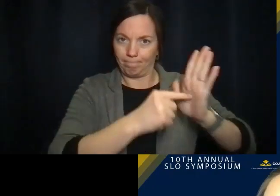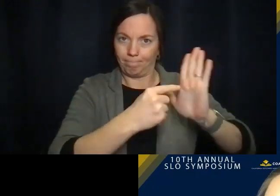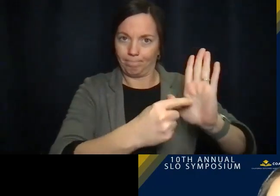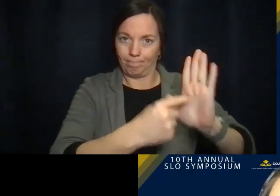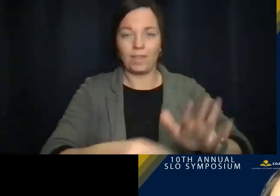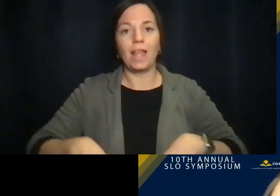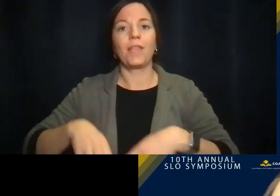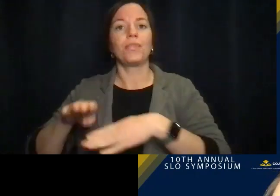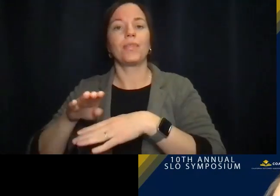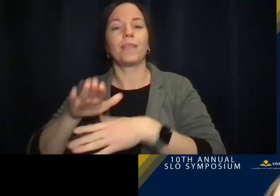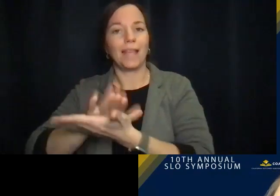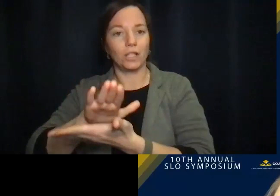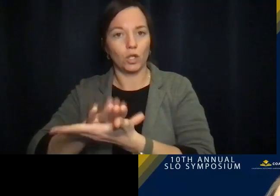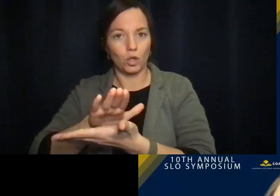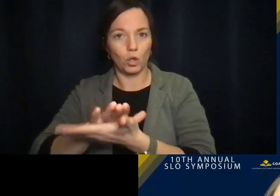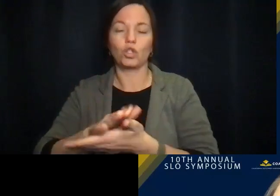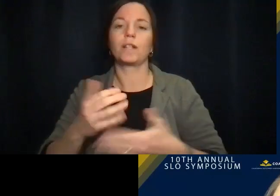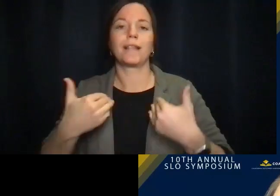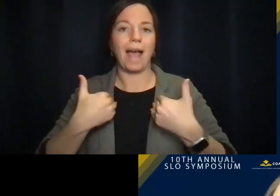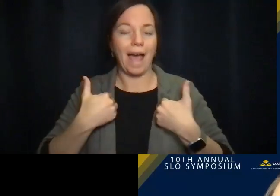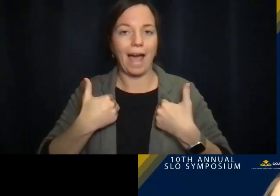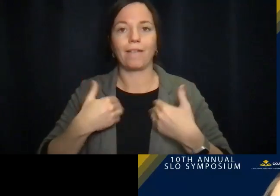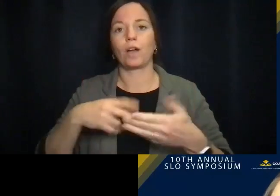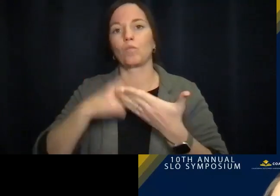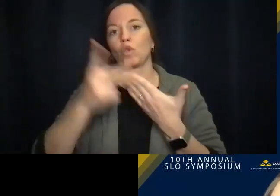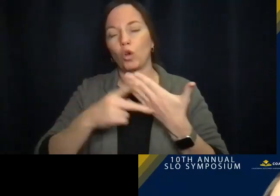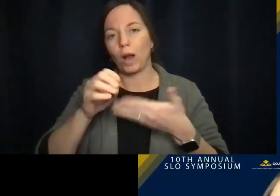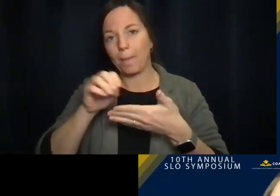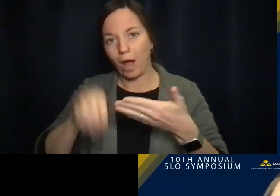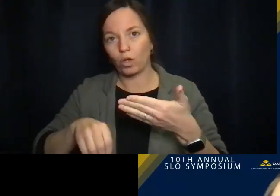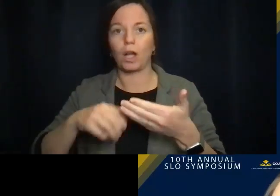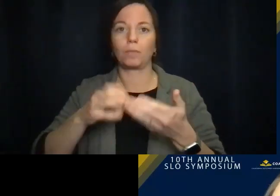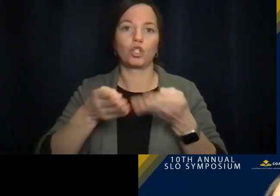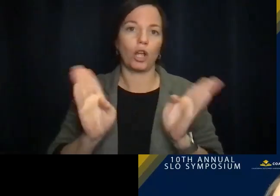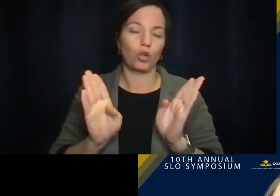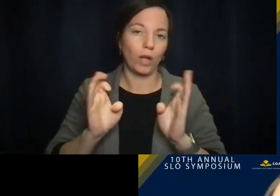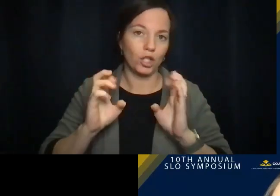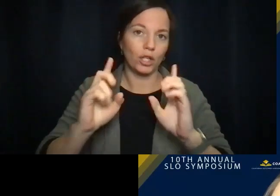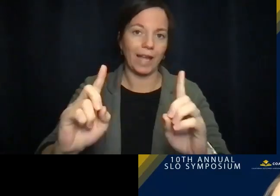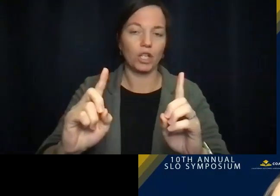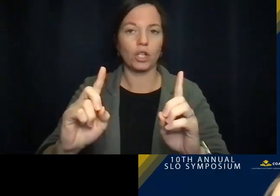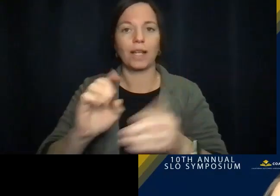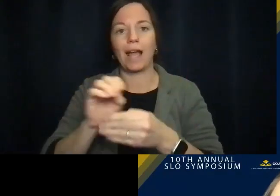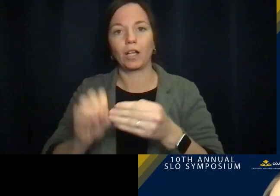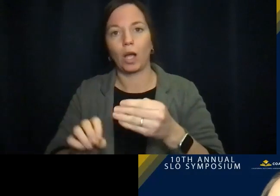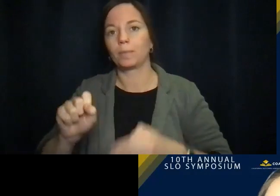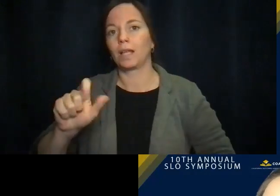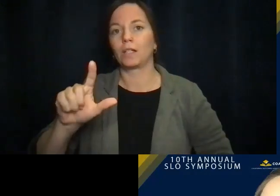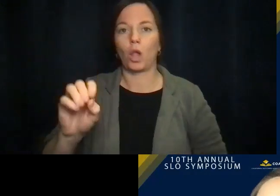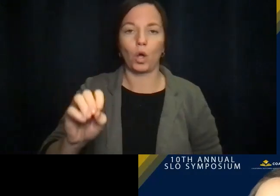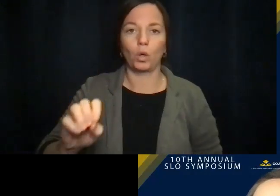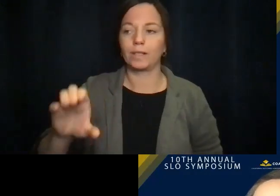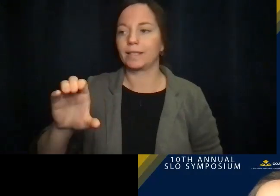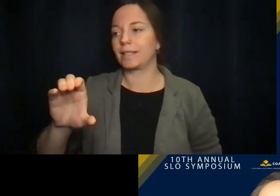assessment of course learning outcomes, program learning outcomes, general education learning outcomes, and, you know, there's SLOs,